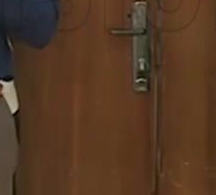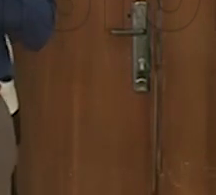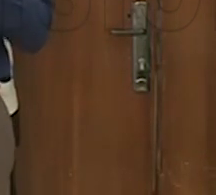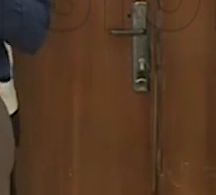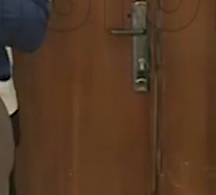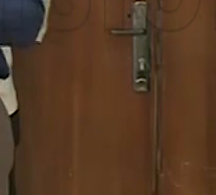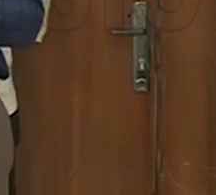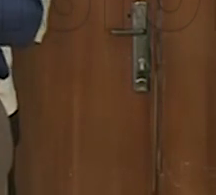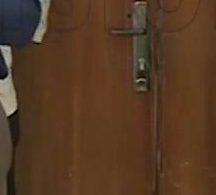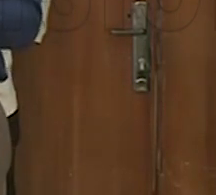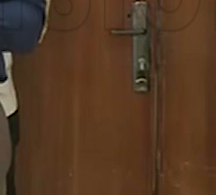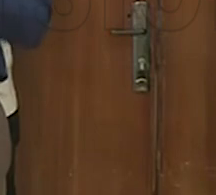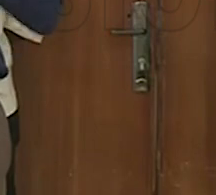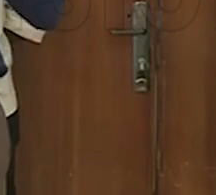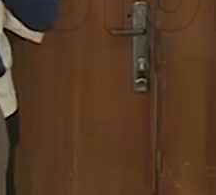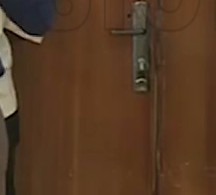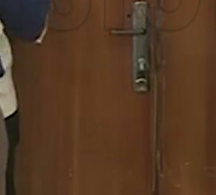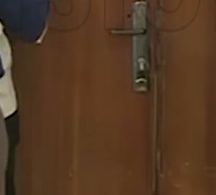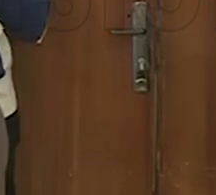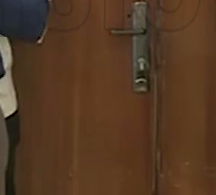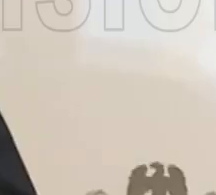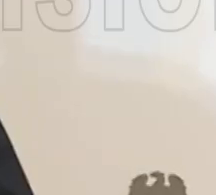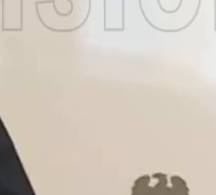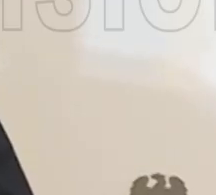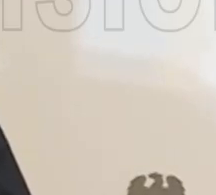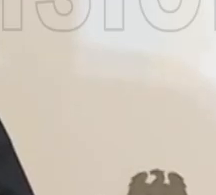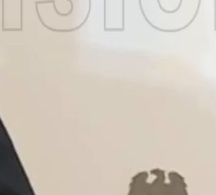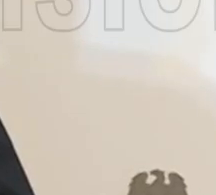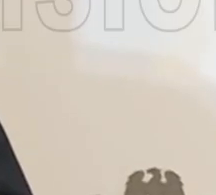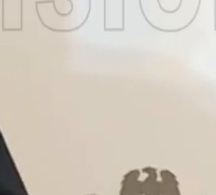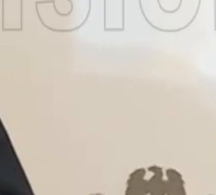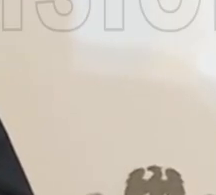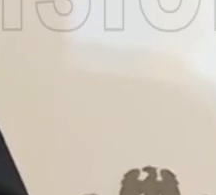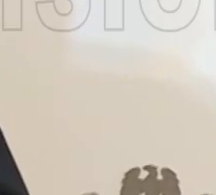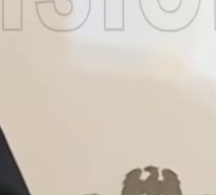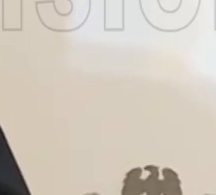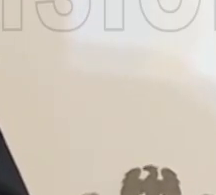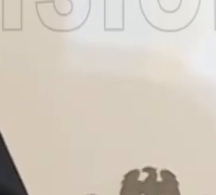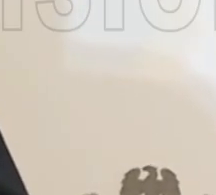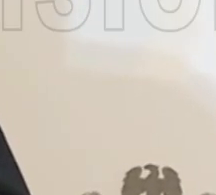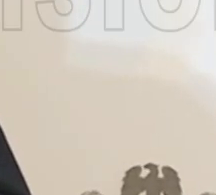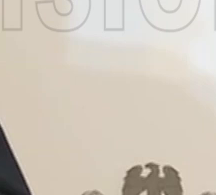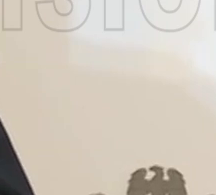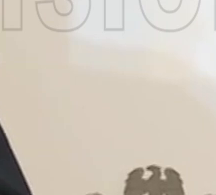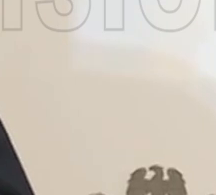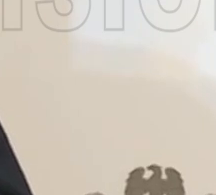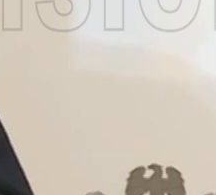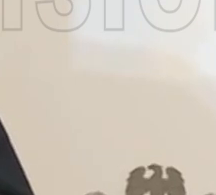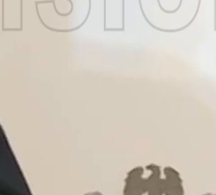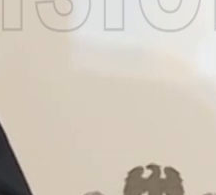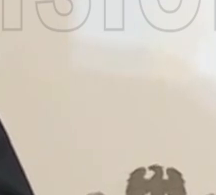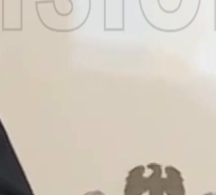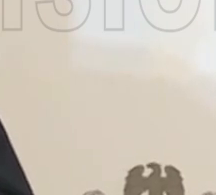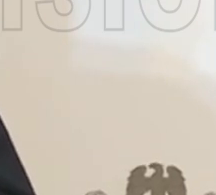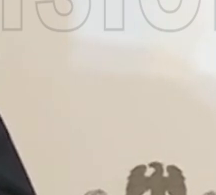patients. Just yesterday, DAC Communications PLC lost a senior consultant as a result of this rejection by